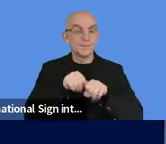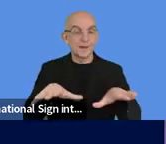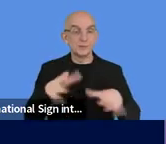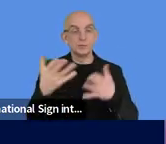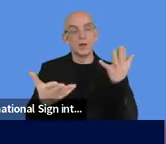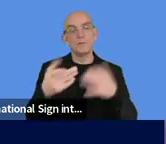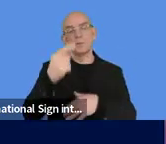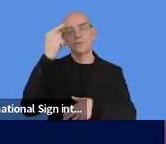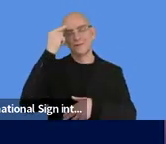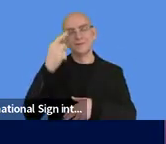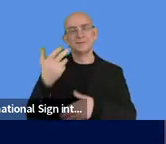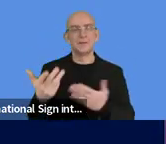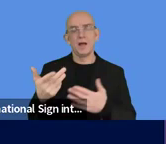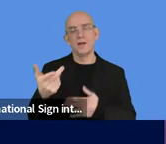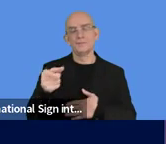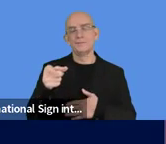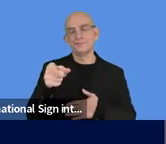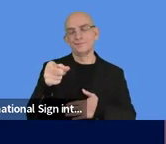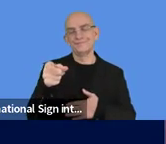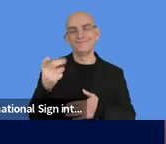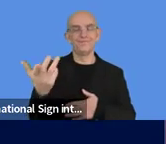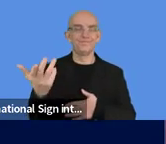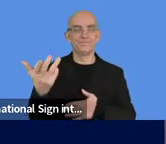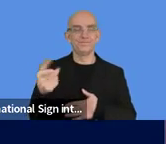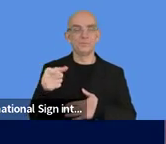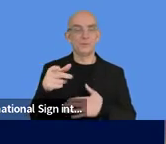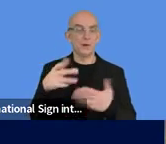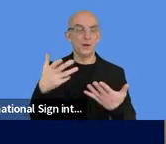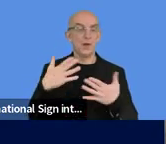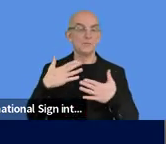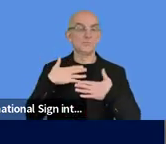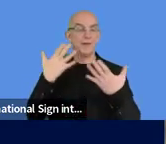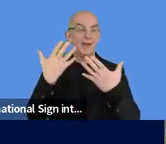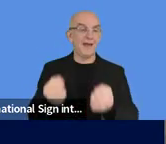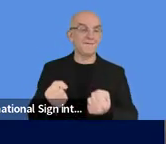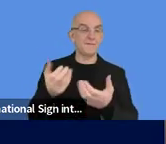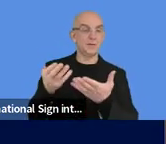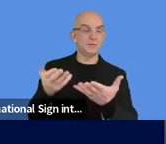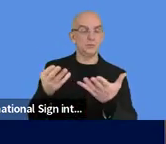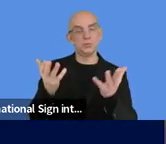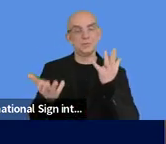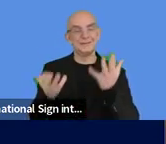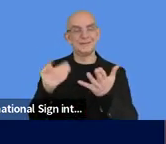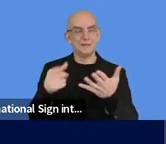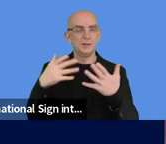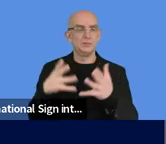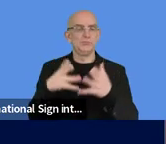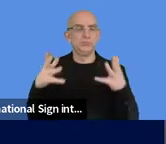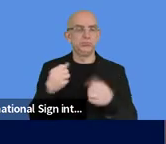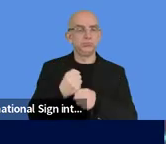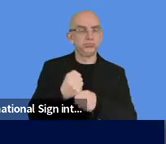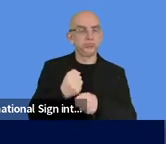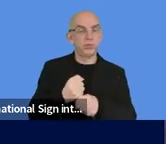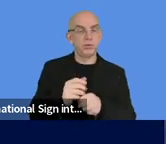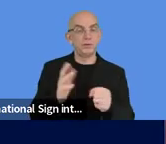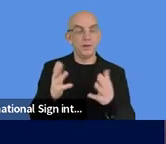to start something. It is exhausting. It is draining at times. And you're absolutely right. Nothing we can